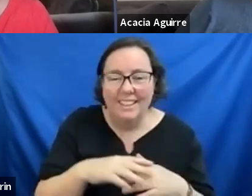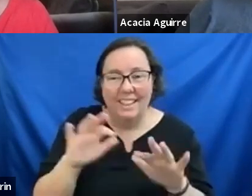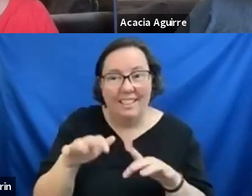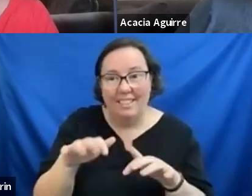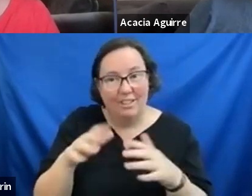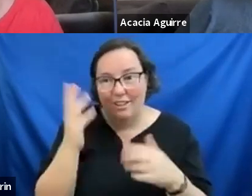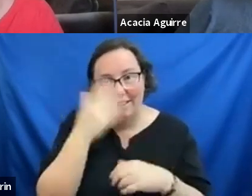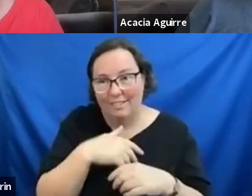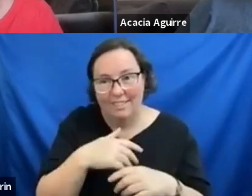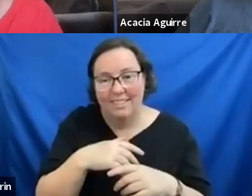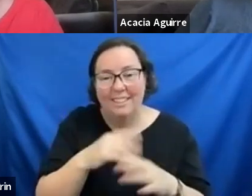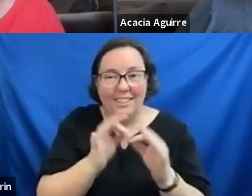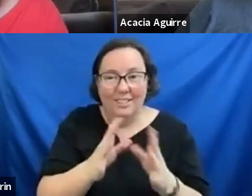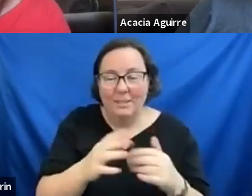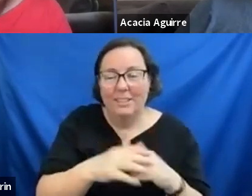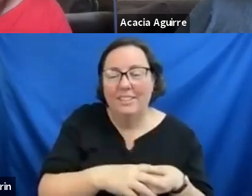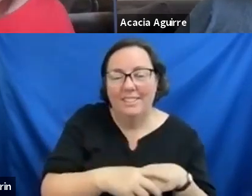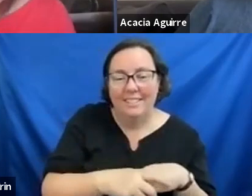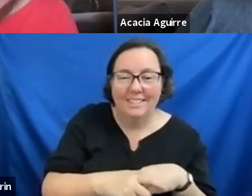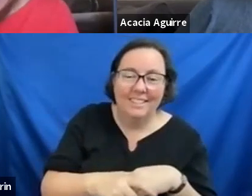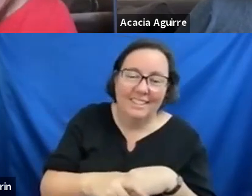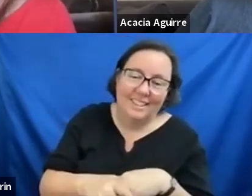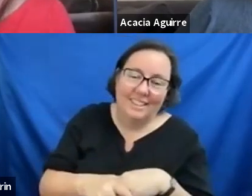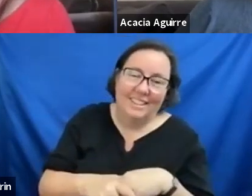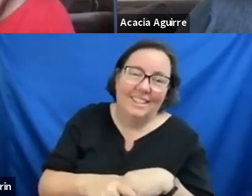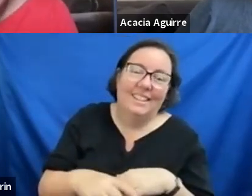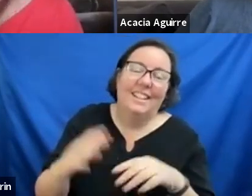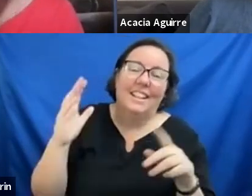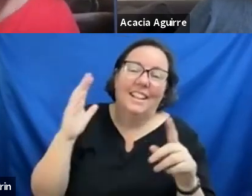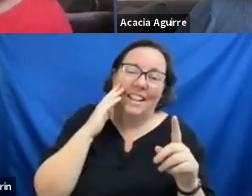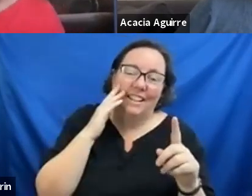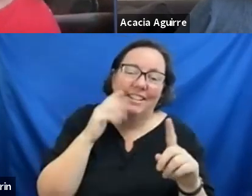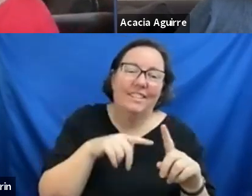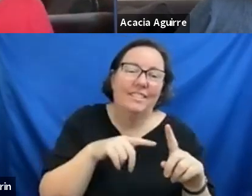the interpreters. So I know that